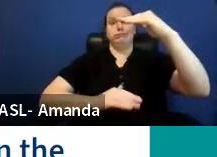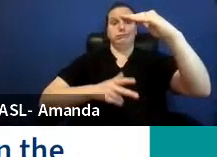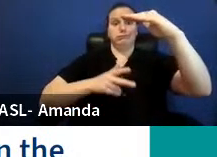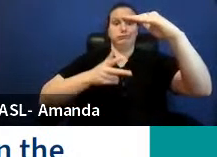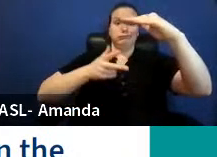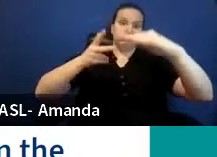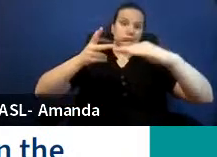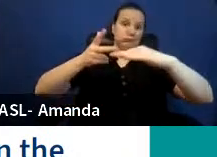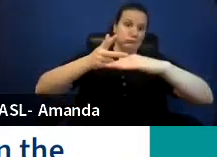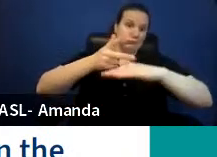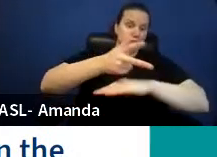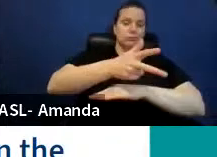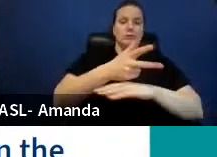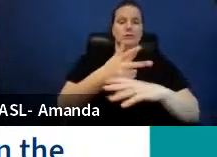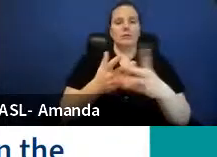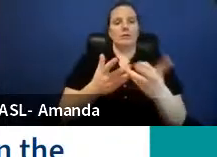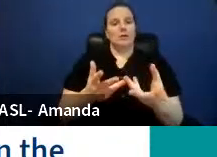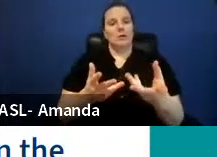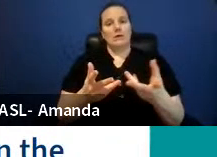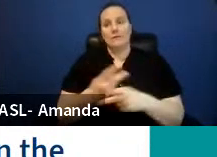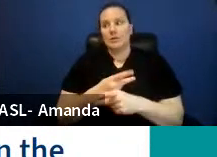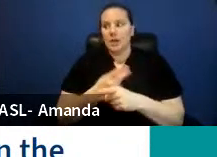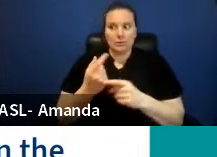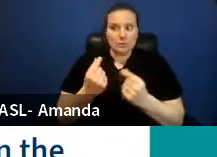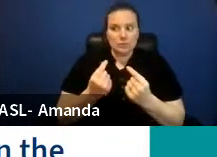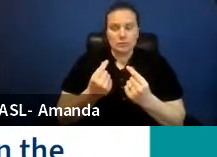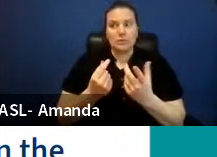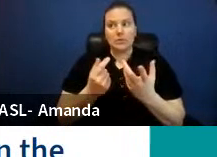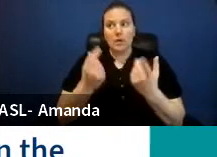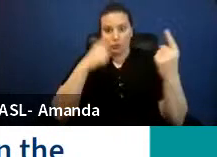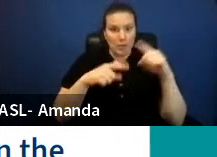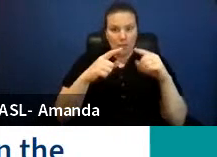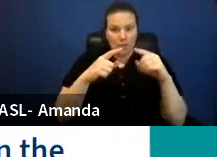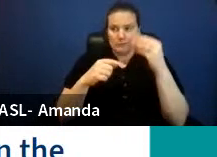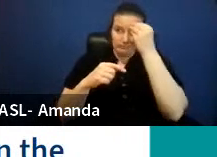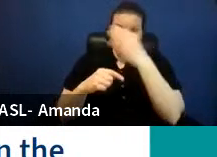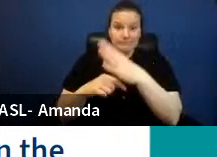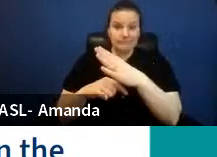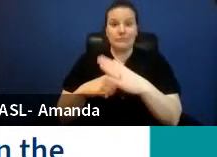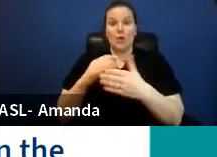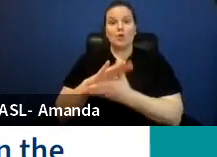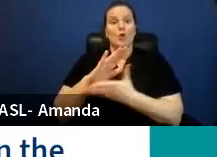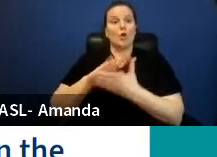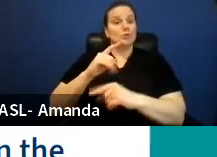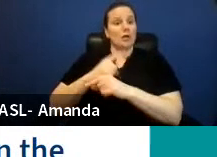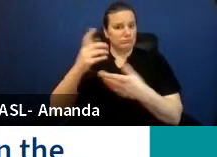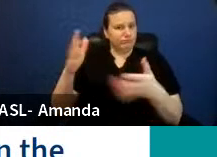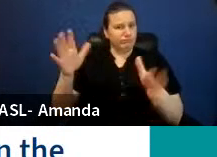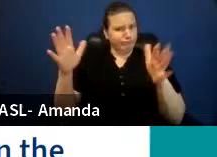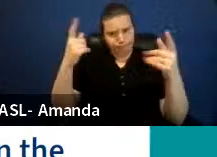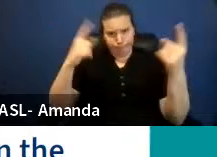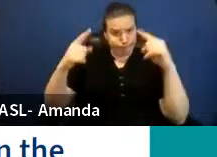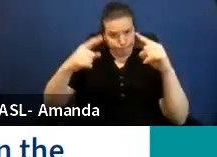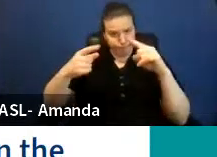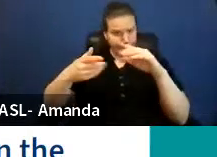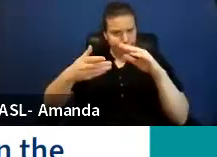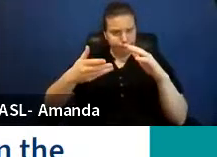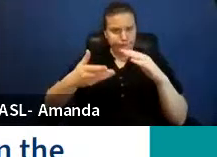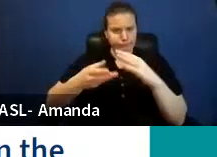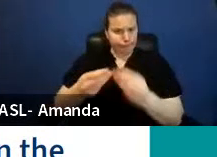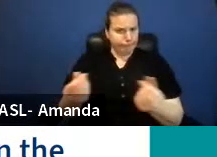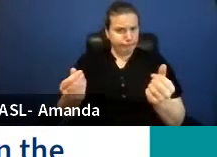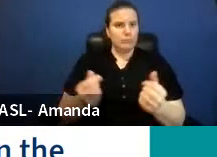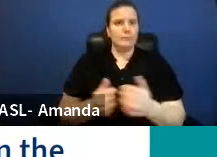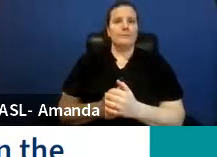agreement and letting the Coast Guard know that we've settled those issues. But on the other hand, we as we work through the